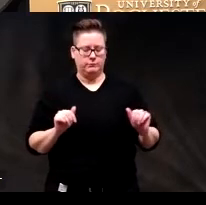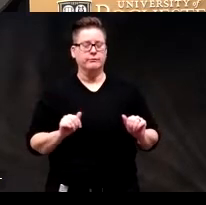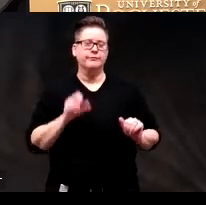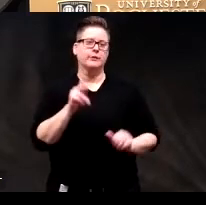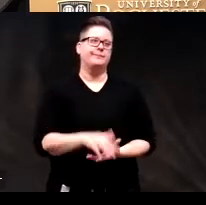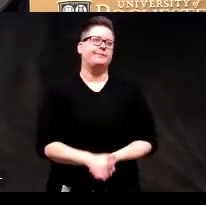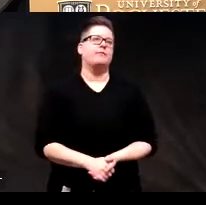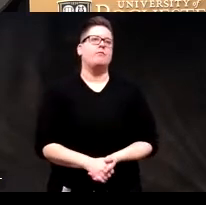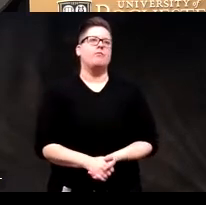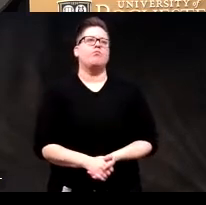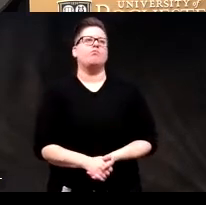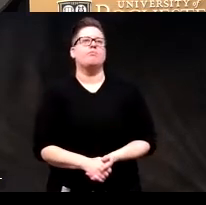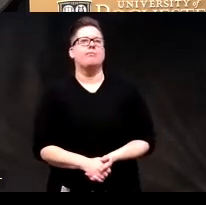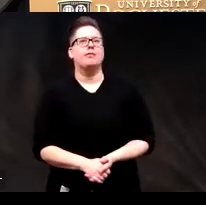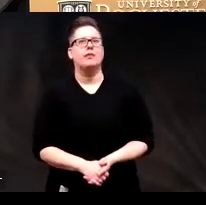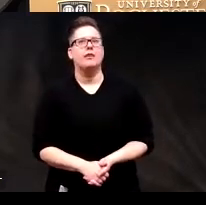Okay.